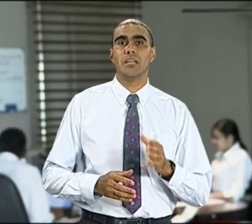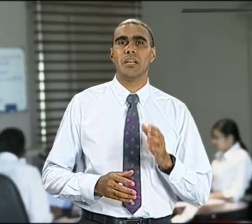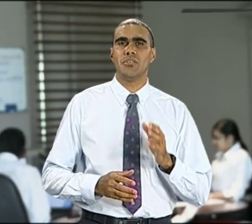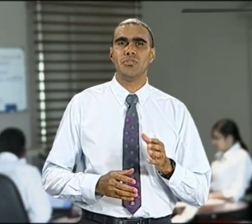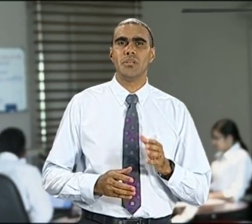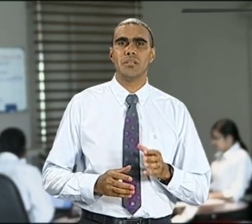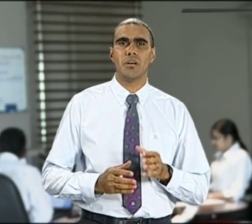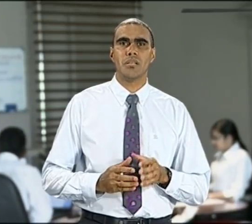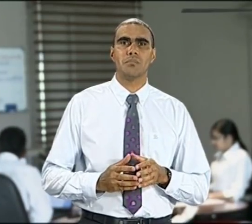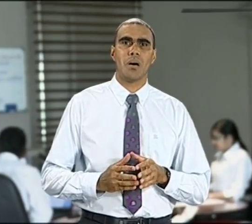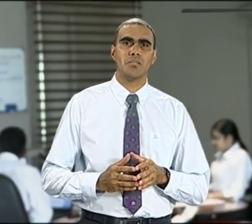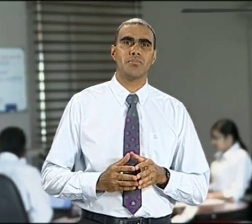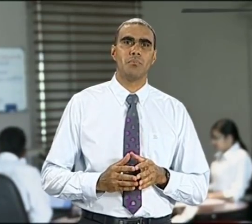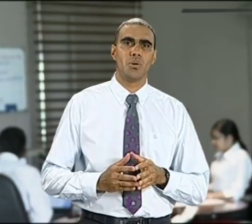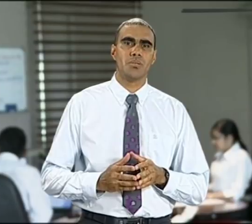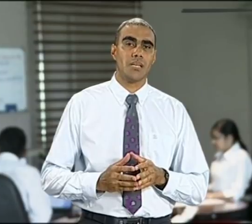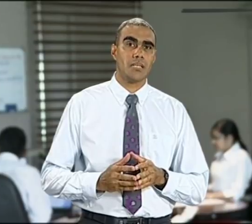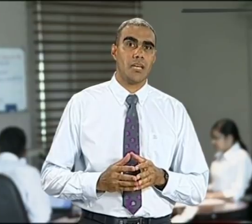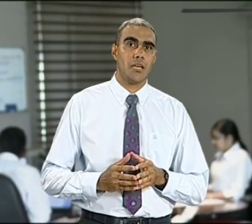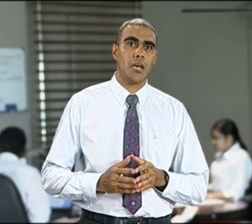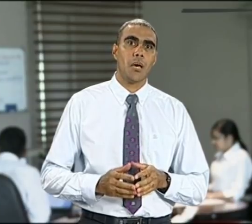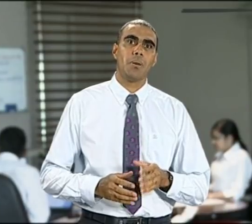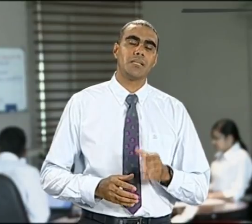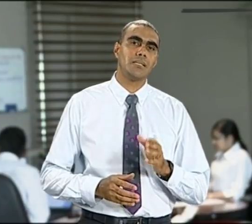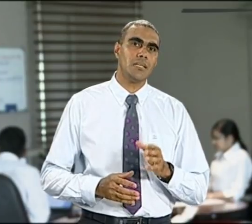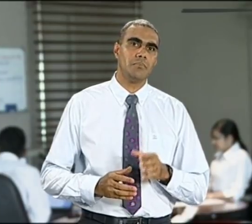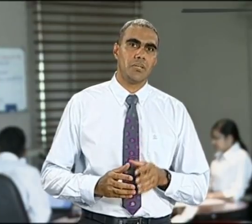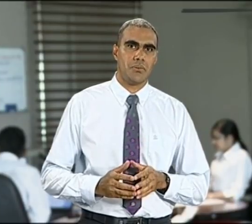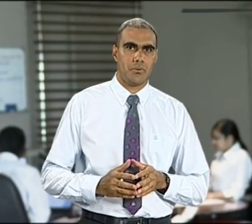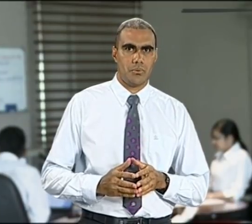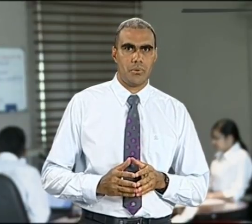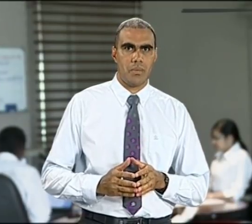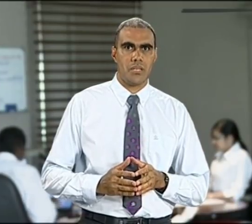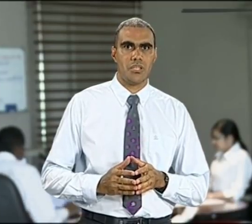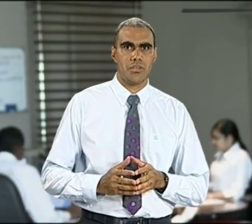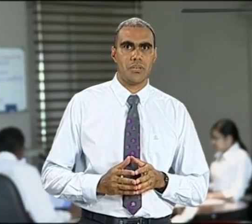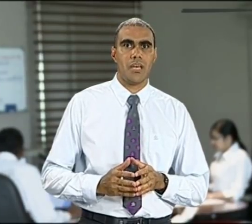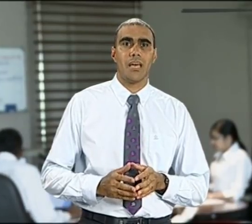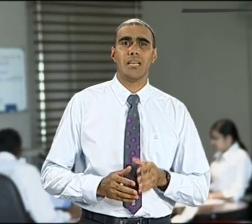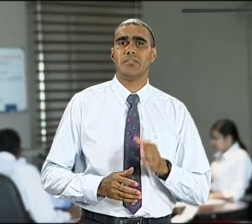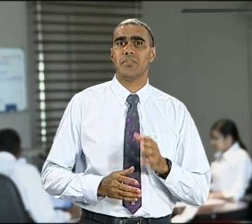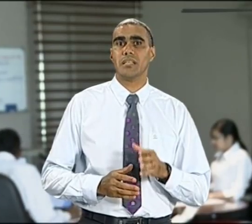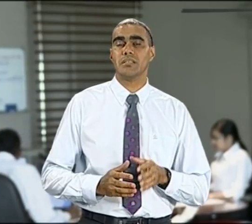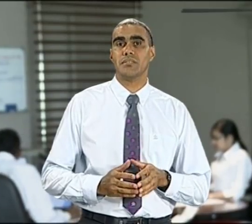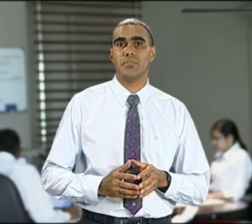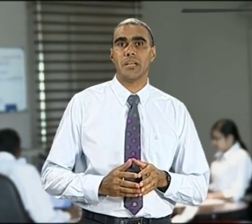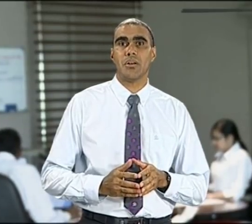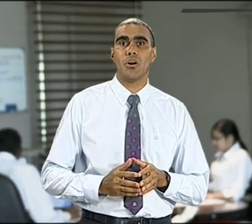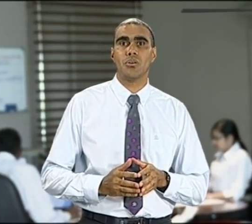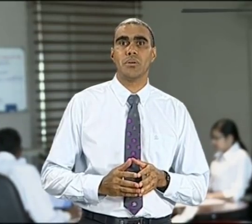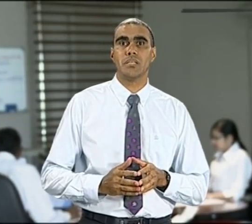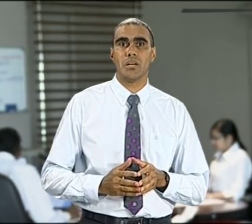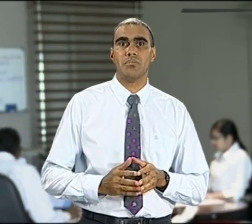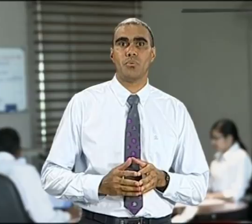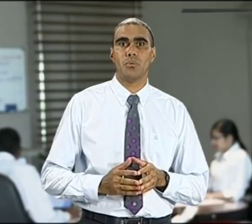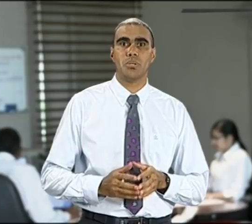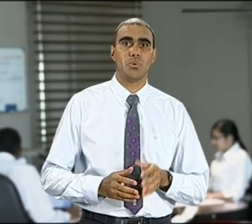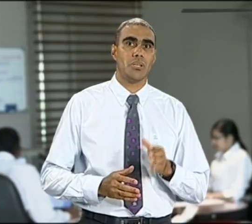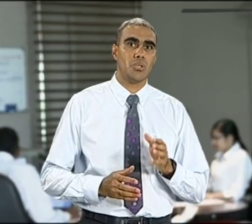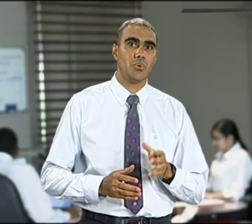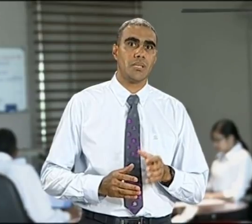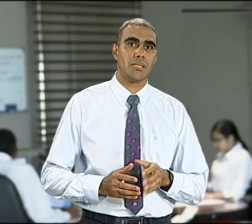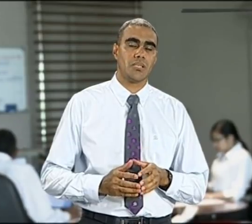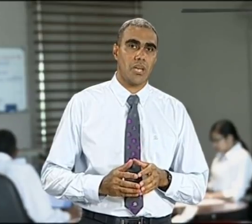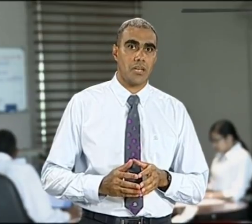the Australian and New Zealand dollars bounced from lows yesterday, but sentiment remained jittery as investors feared an ongoing tariff